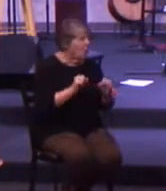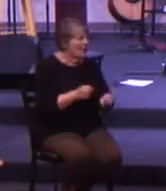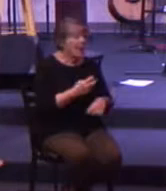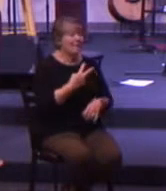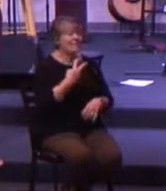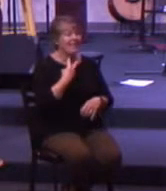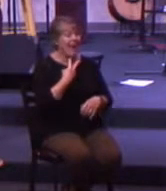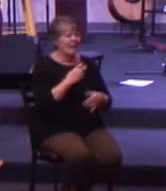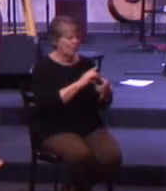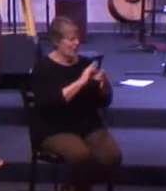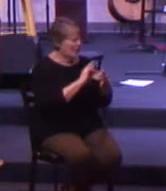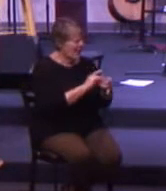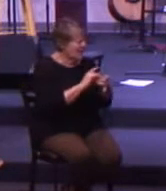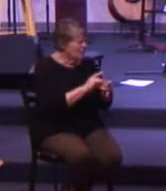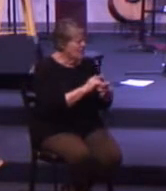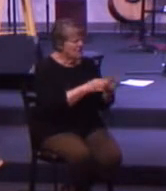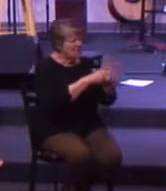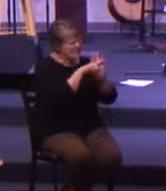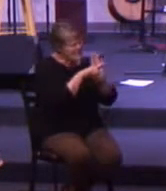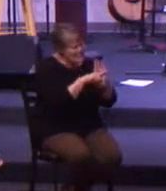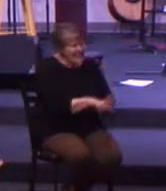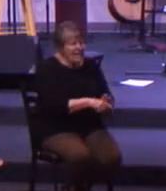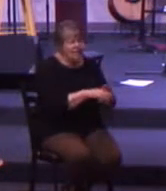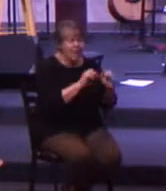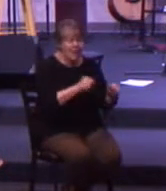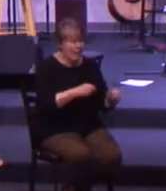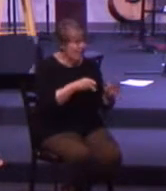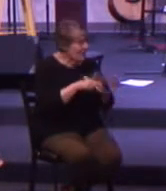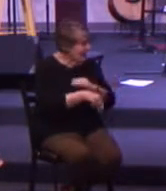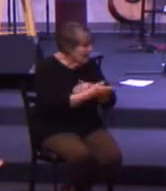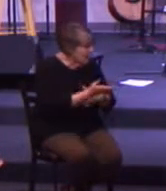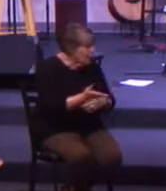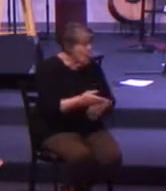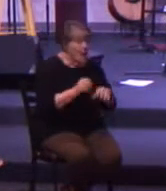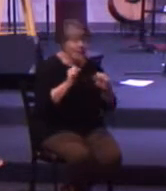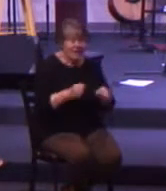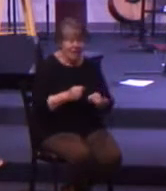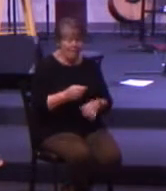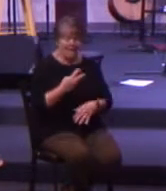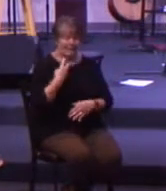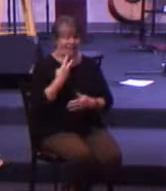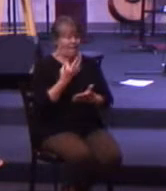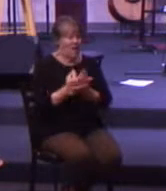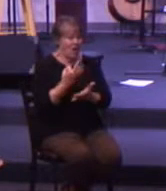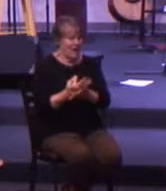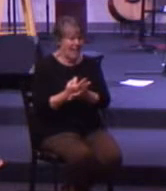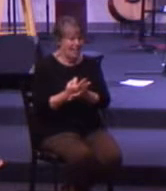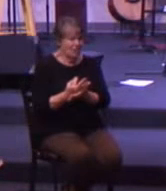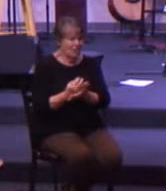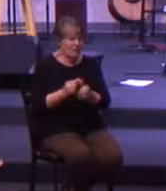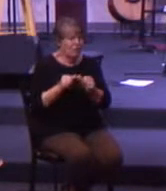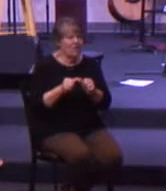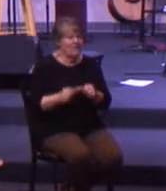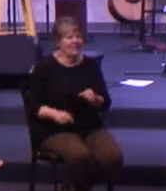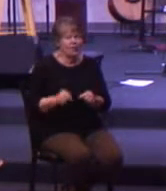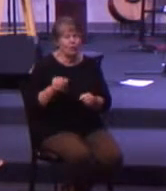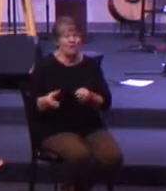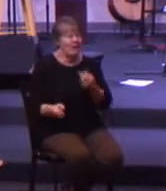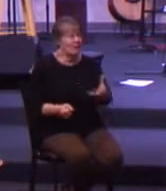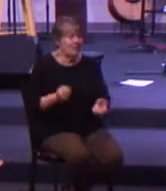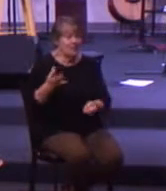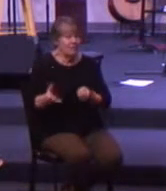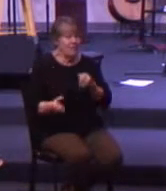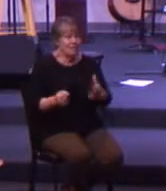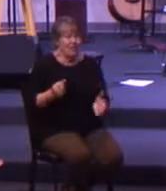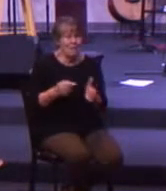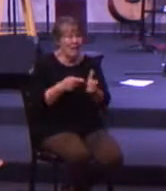just draining you and killing you. You can be stuck financially and you're digging yourself a hole, and even though the hole's getting financially deeper, you